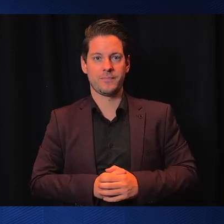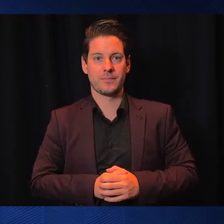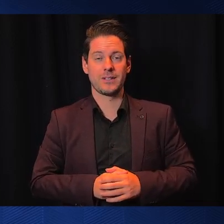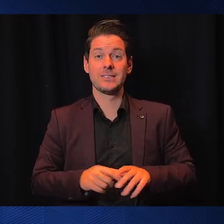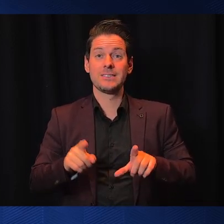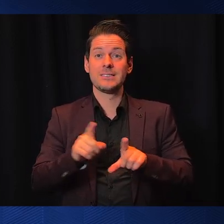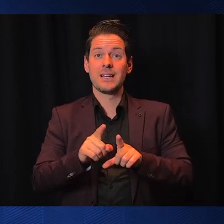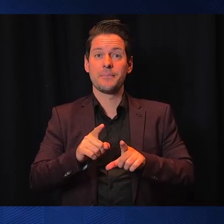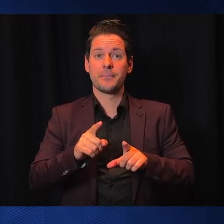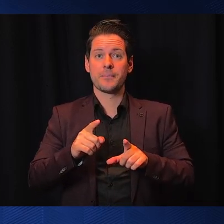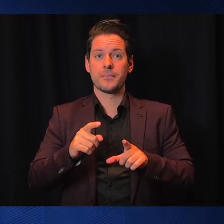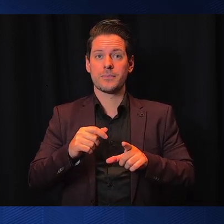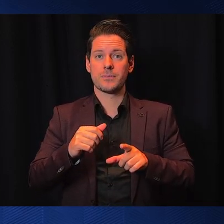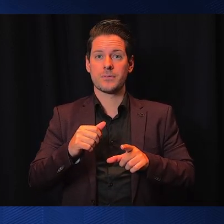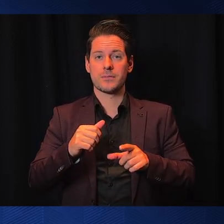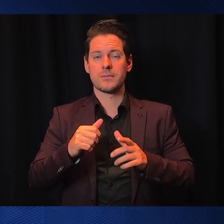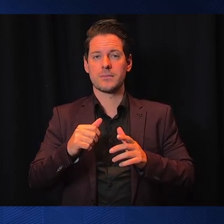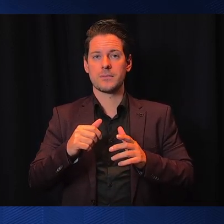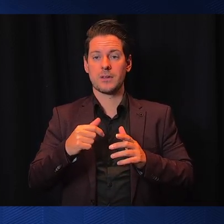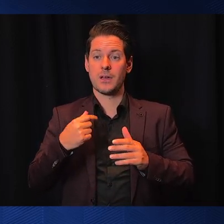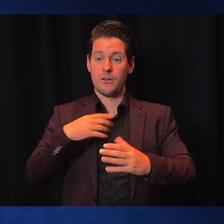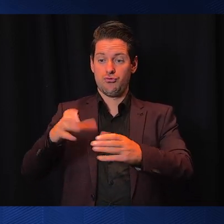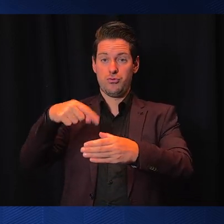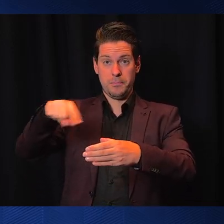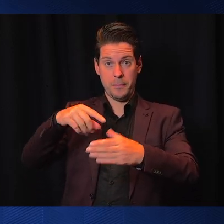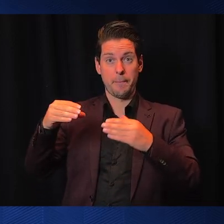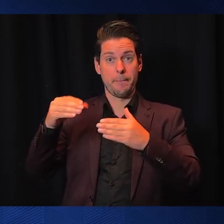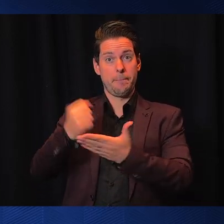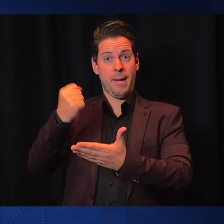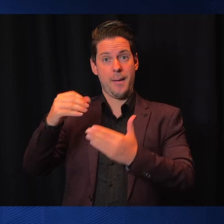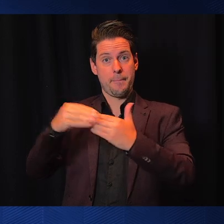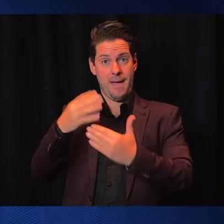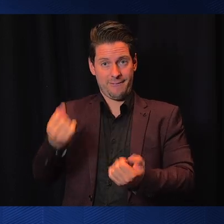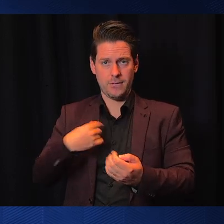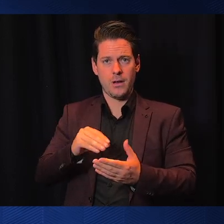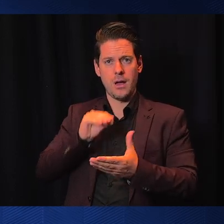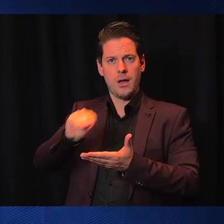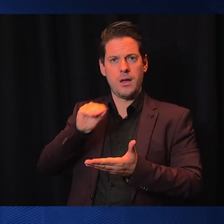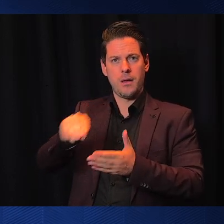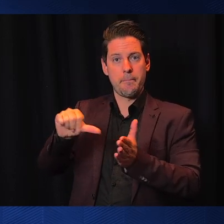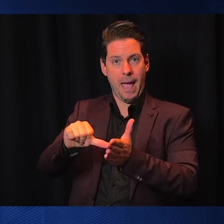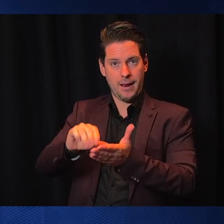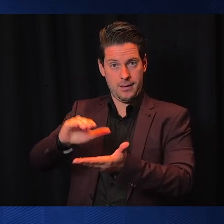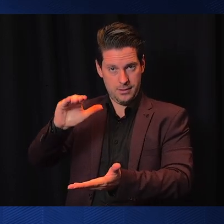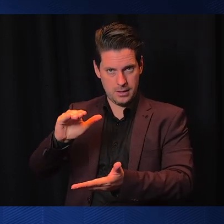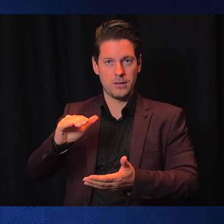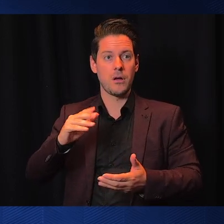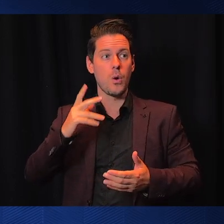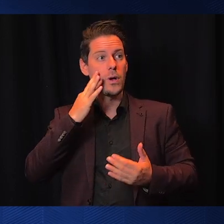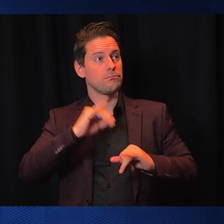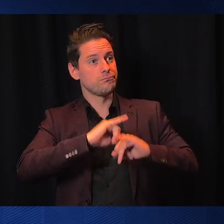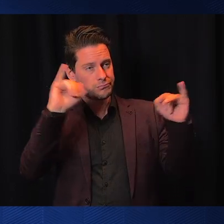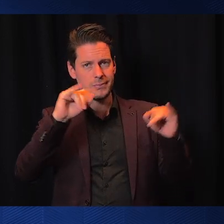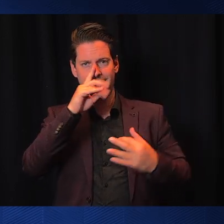into our group's bank account so we can easily access funds, especially